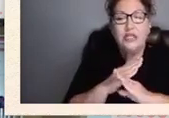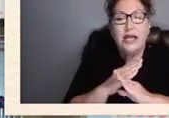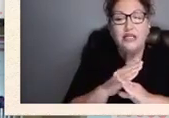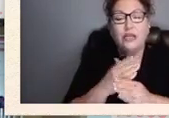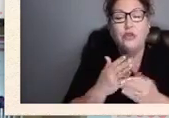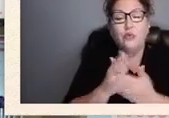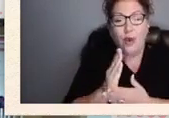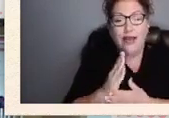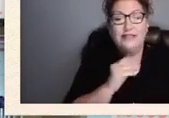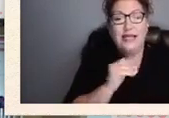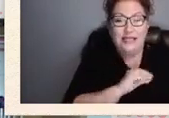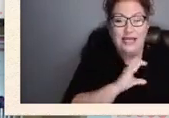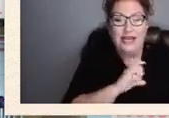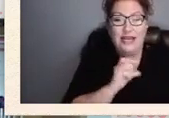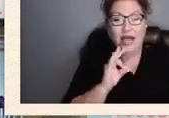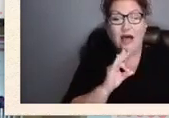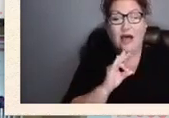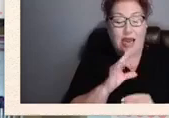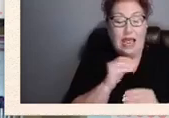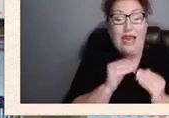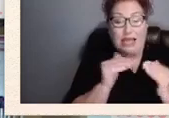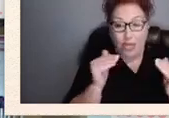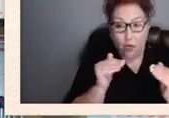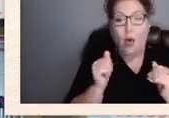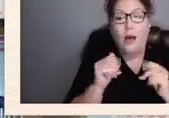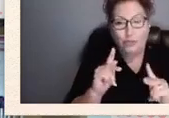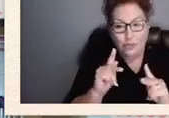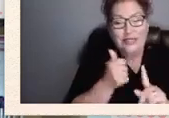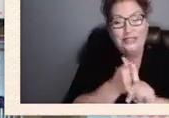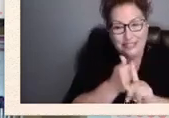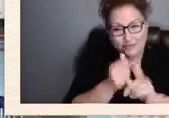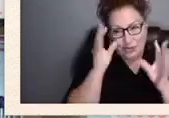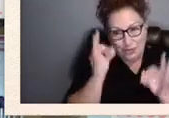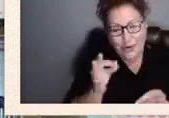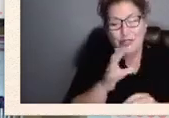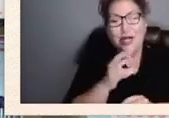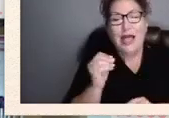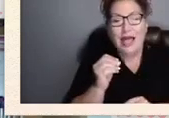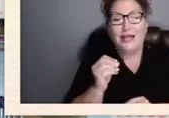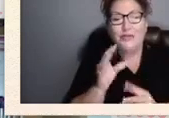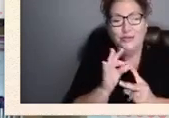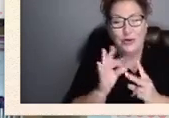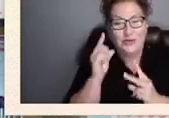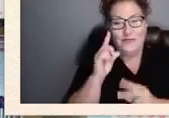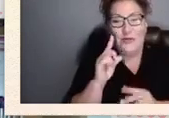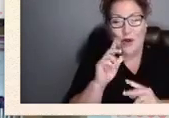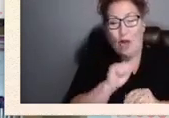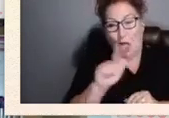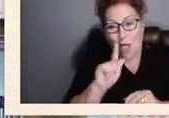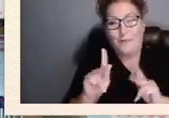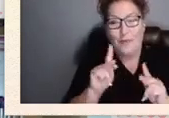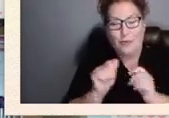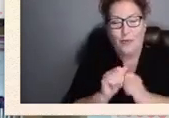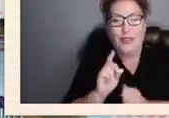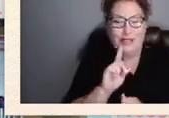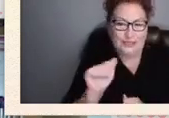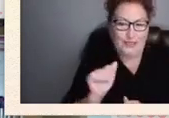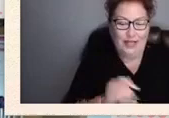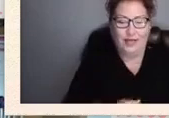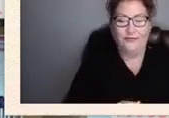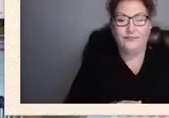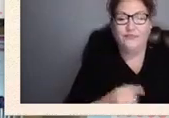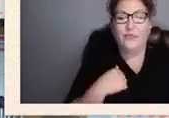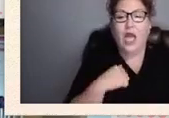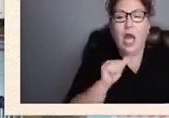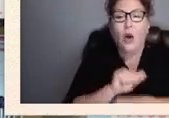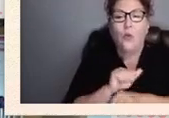dignity, and equal opportunities, self-determination, and choices for all people with disabilities. And our work in regards